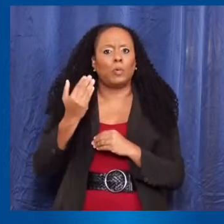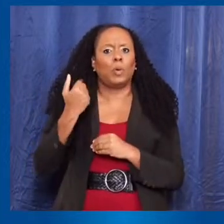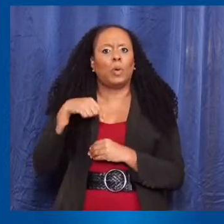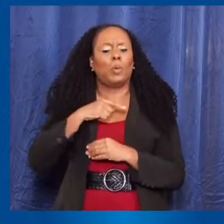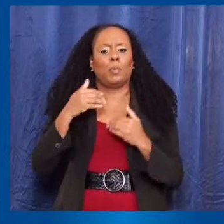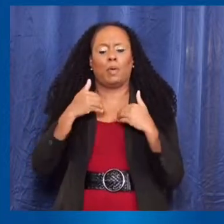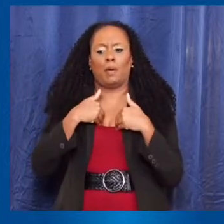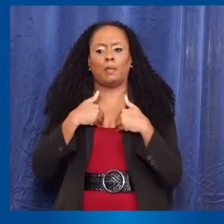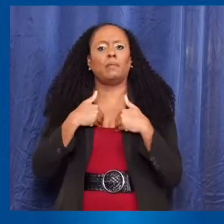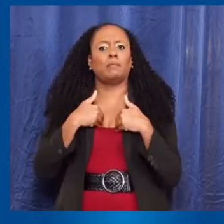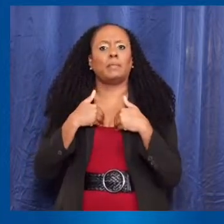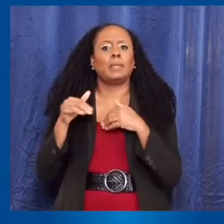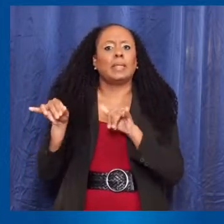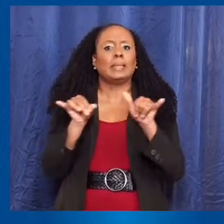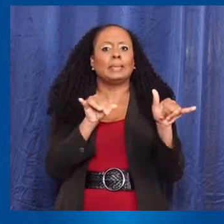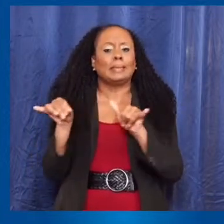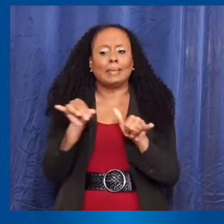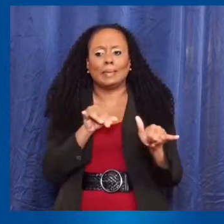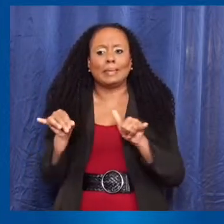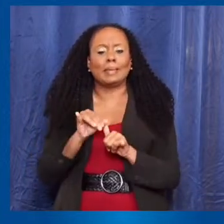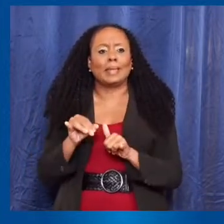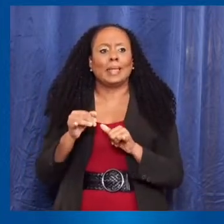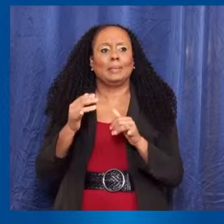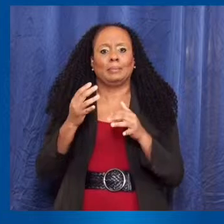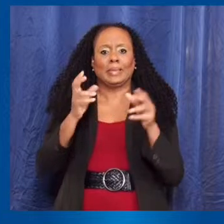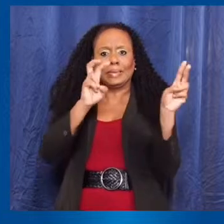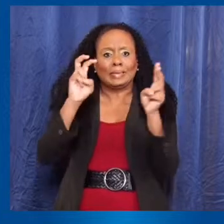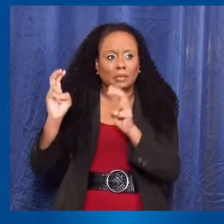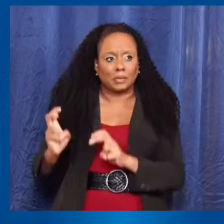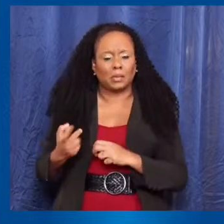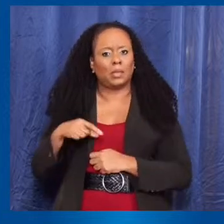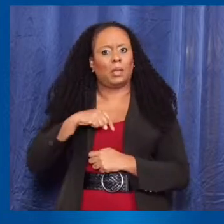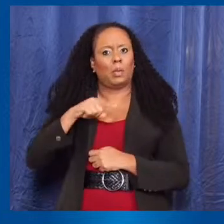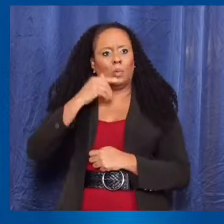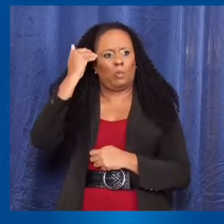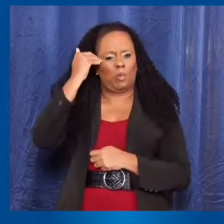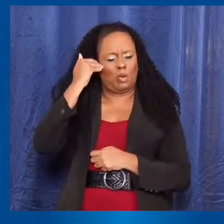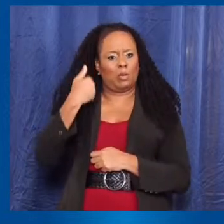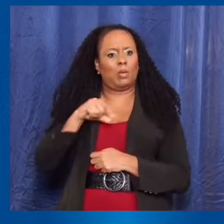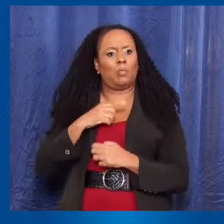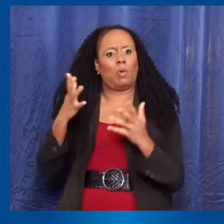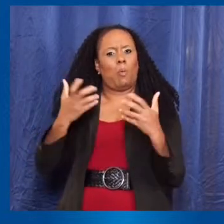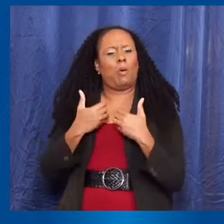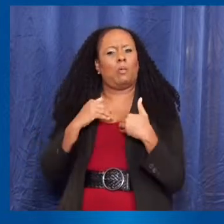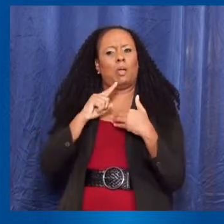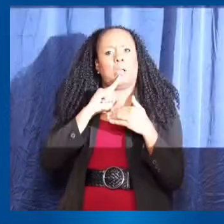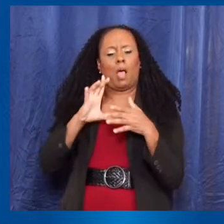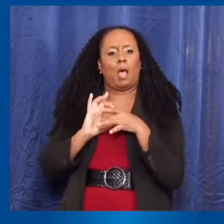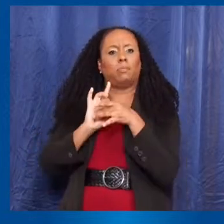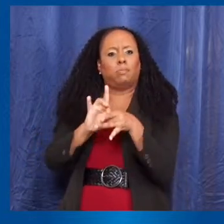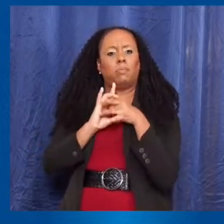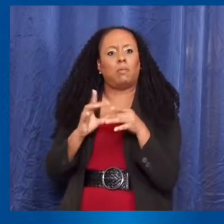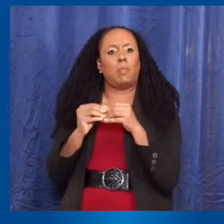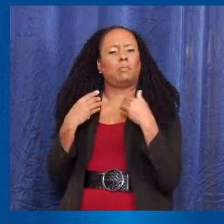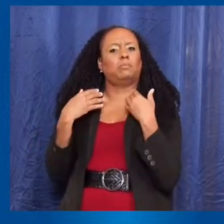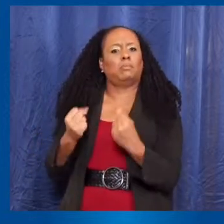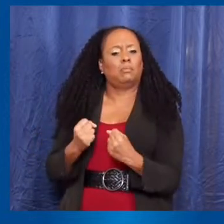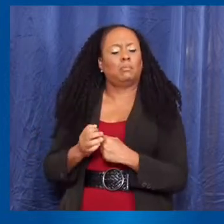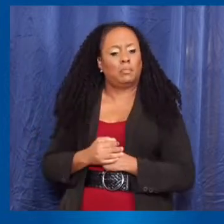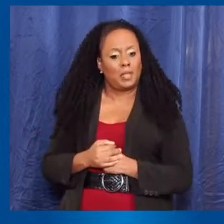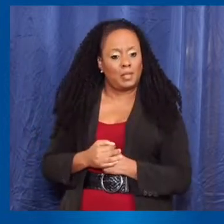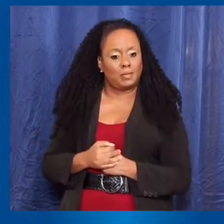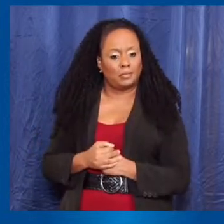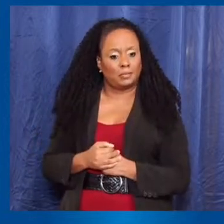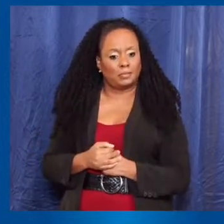to support the reinforcement of structural capacity in vulnerable countries to strengthen their